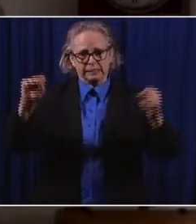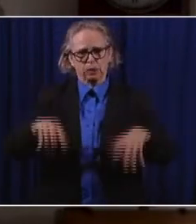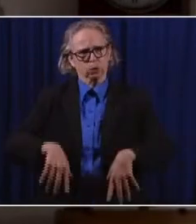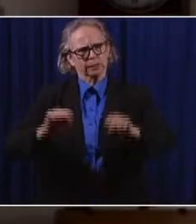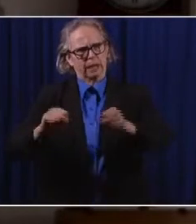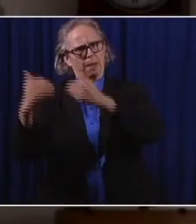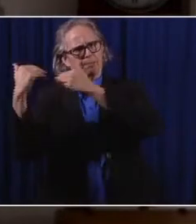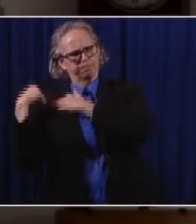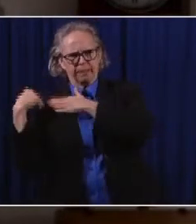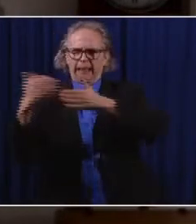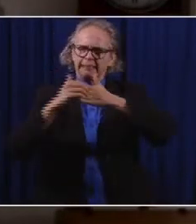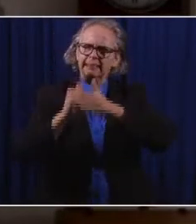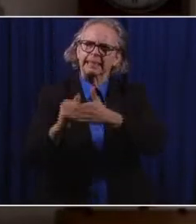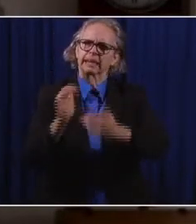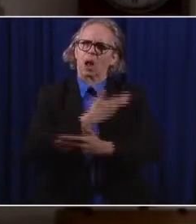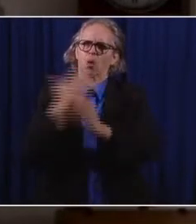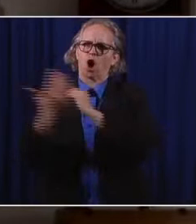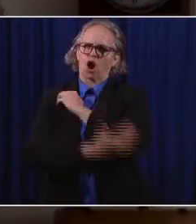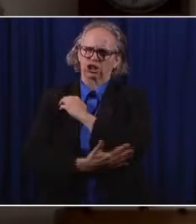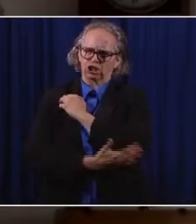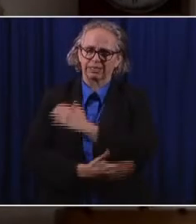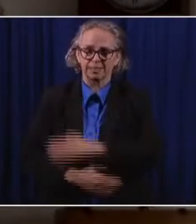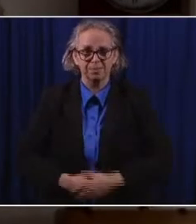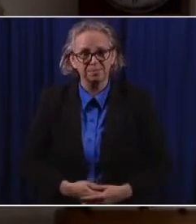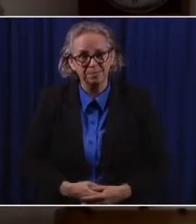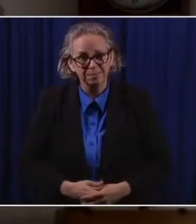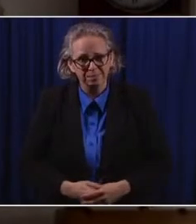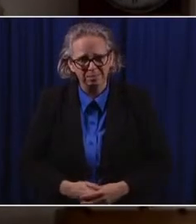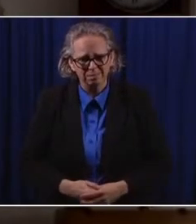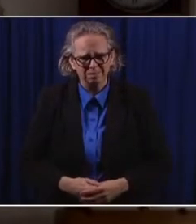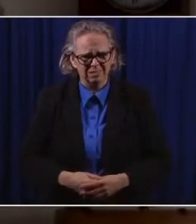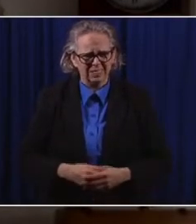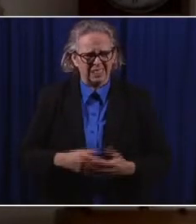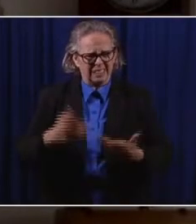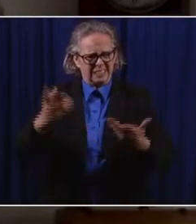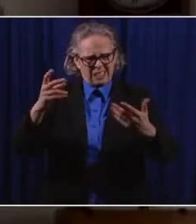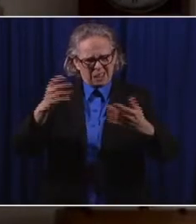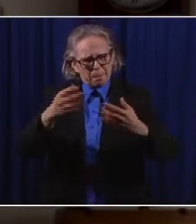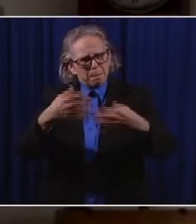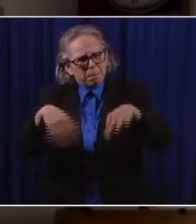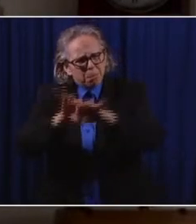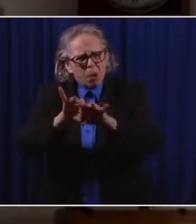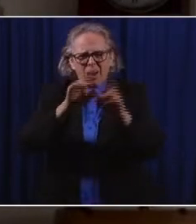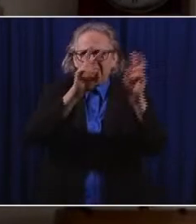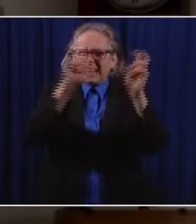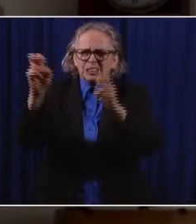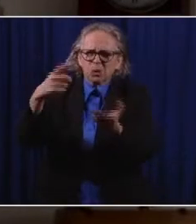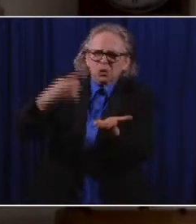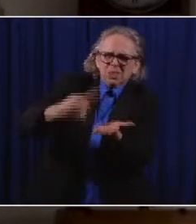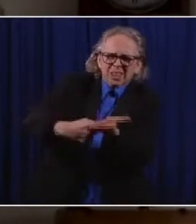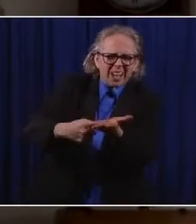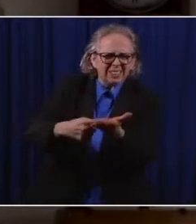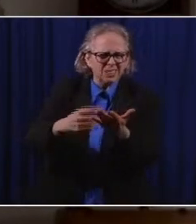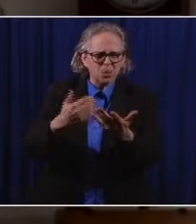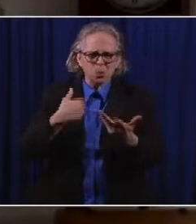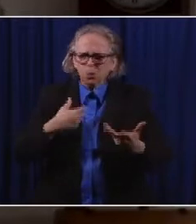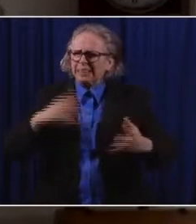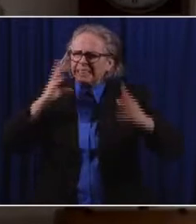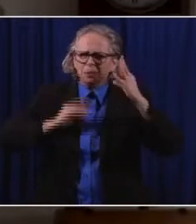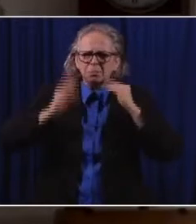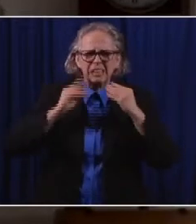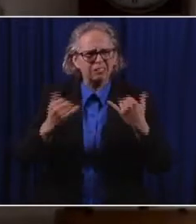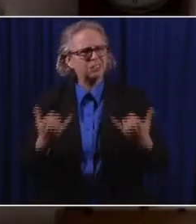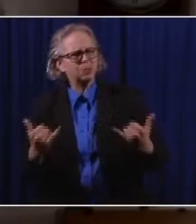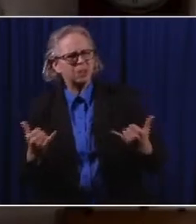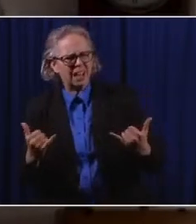make, on the substantive issues that this country faces. This is a very